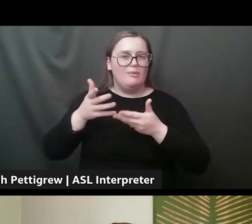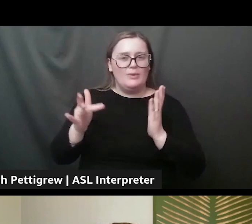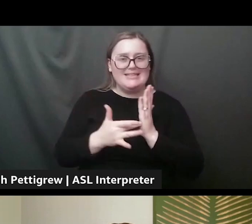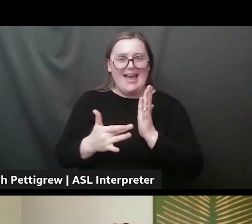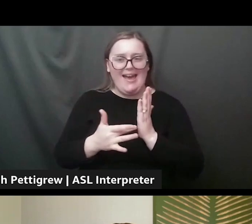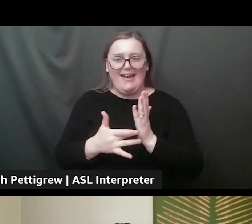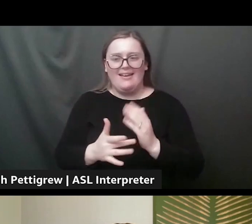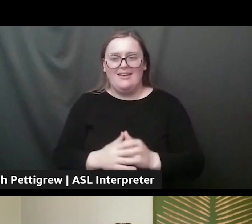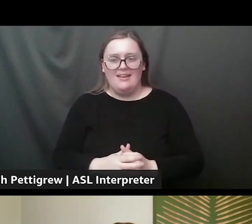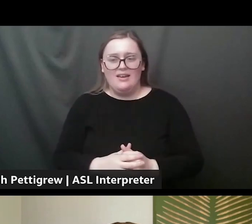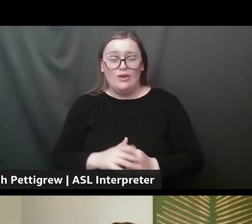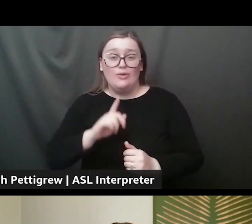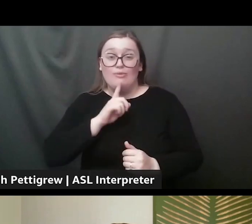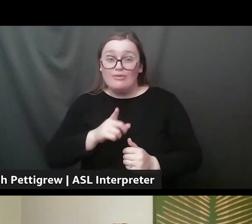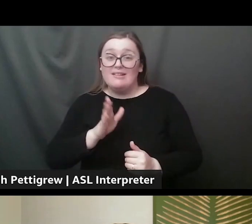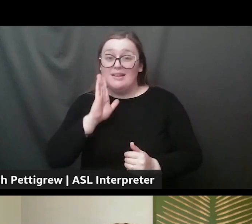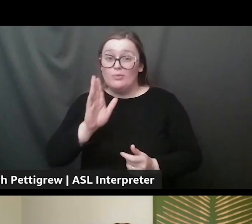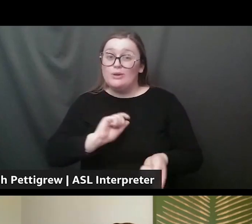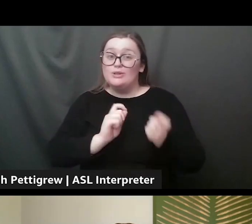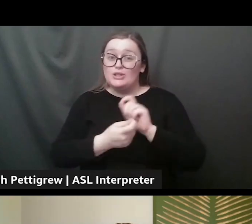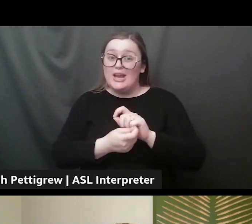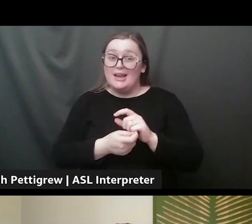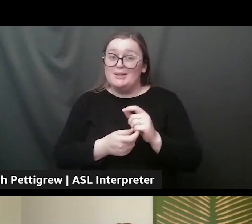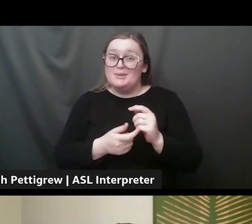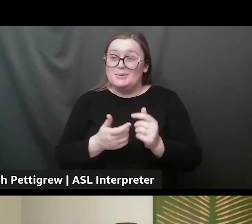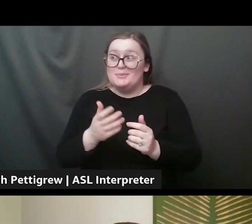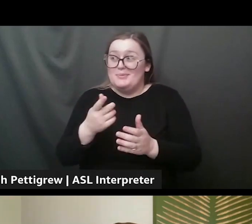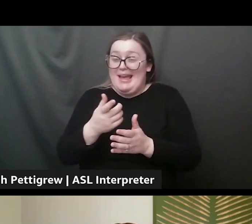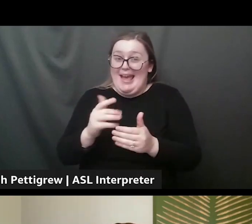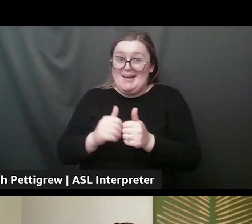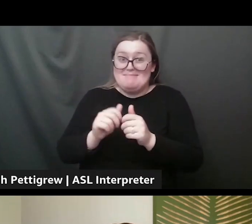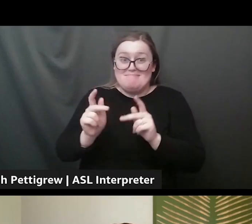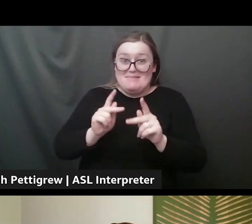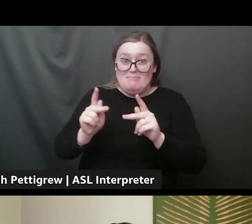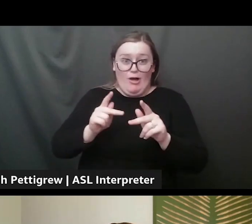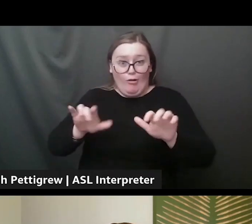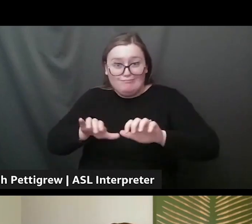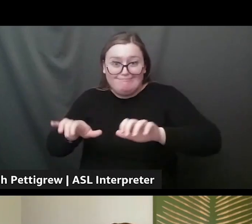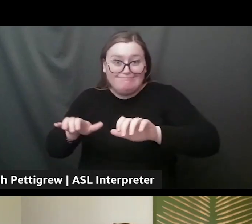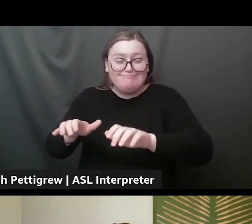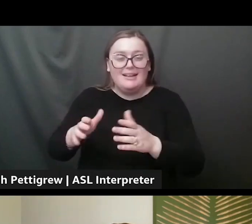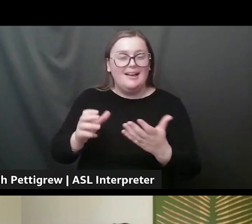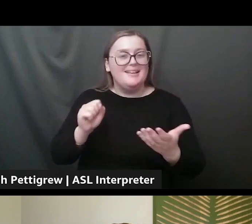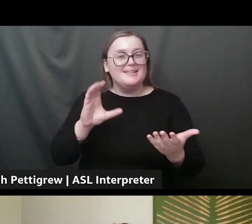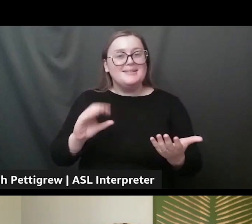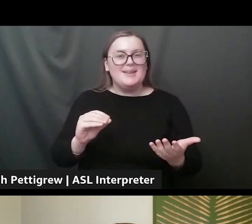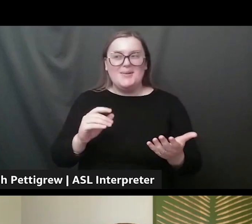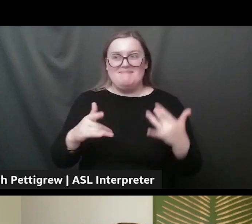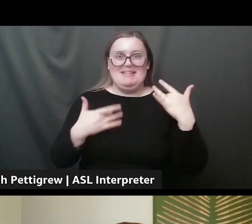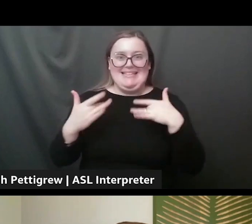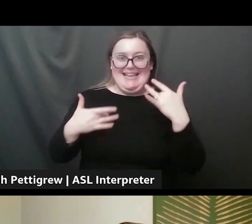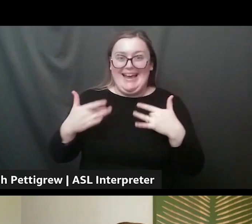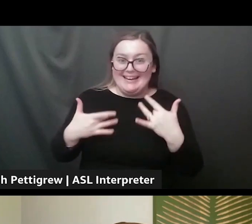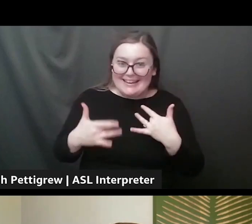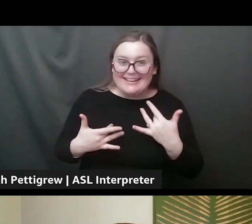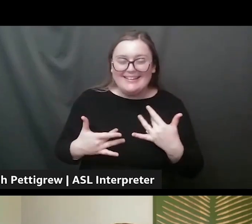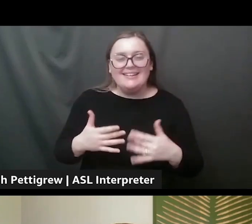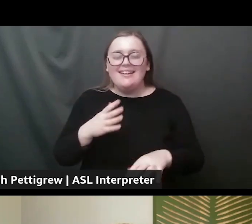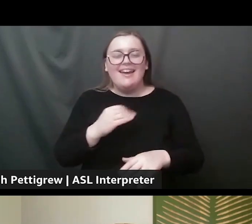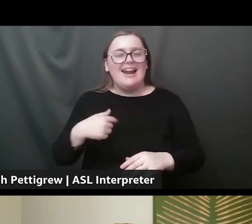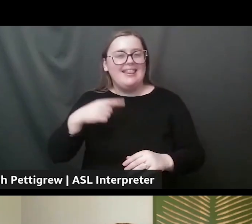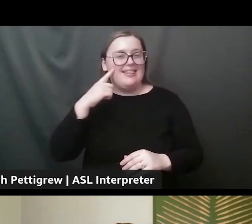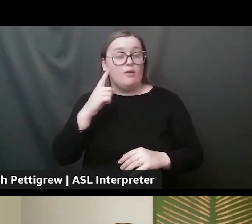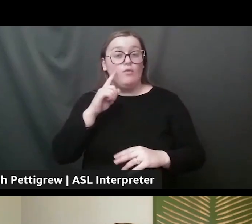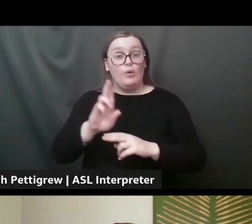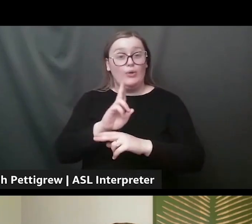really going to change what people can do. And so, yeah, I am very excited about this time. And I think use case wise,